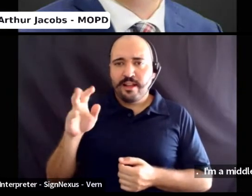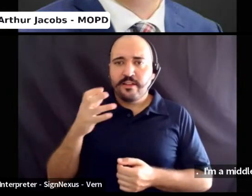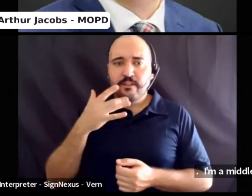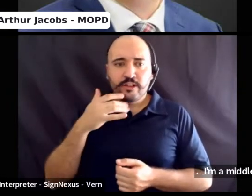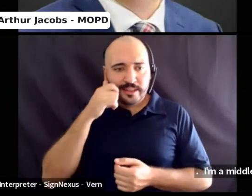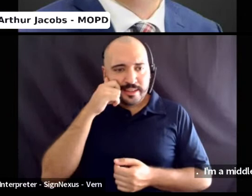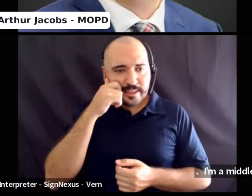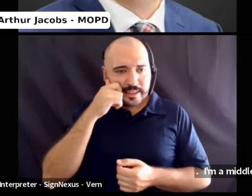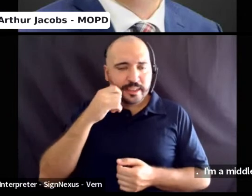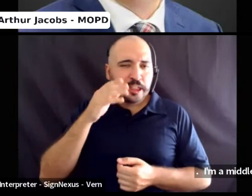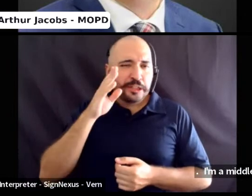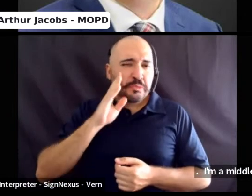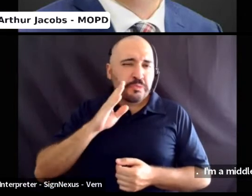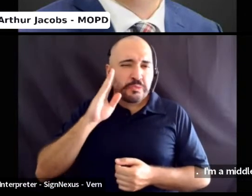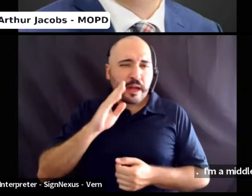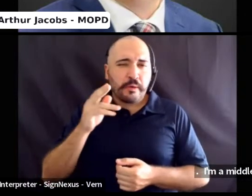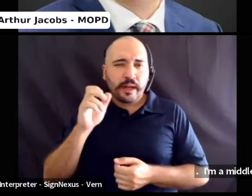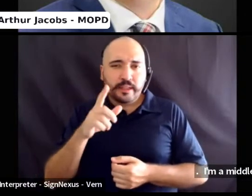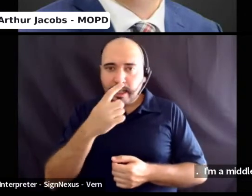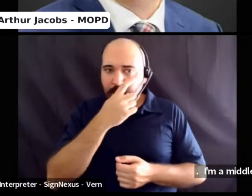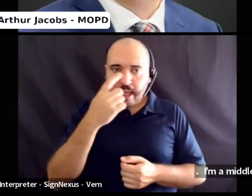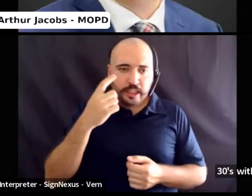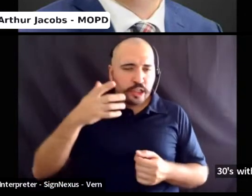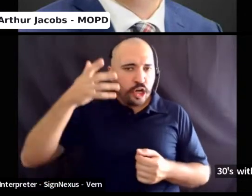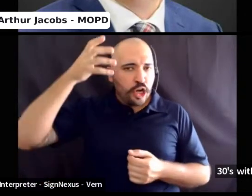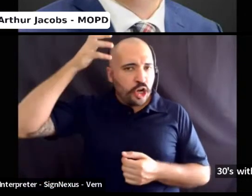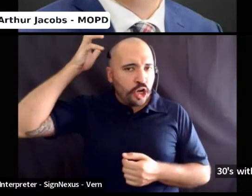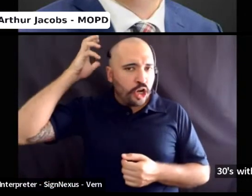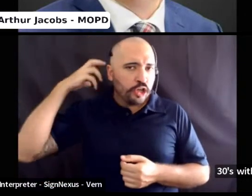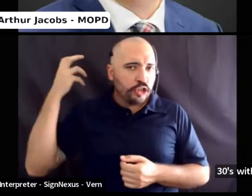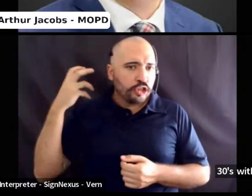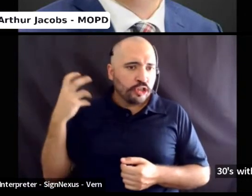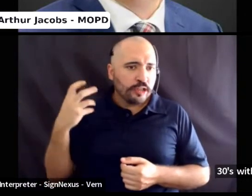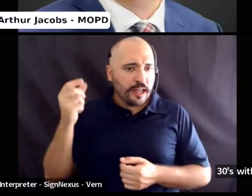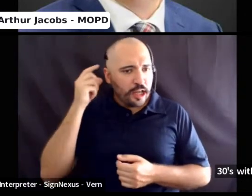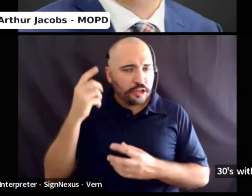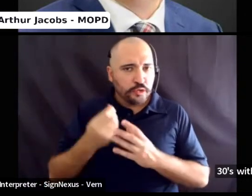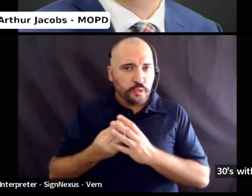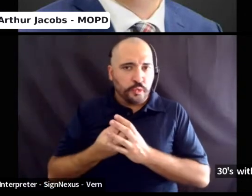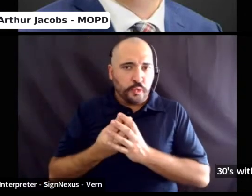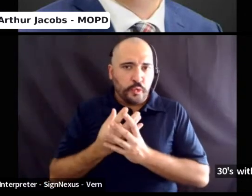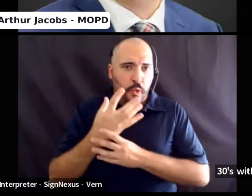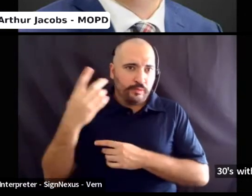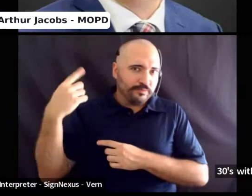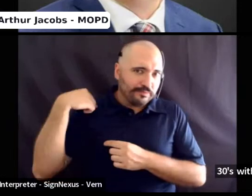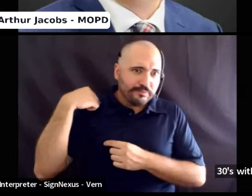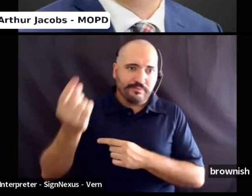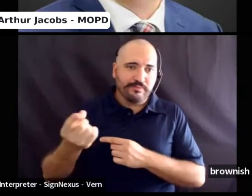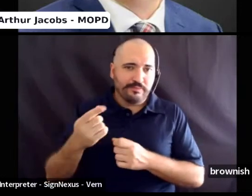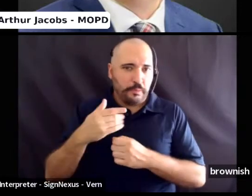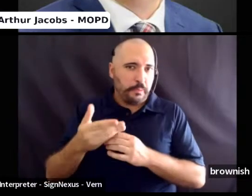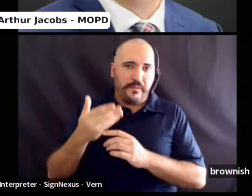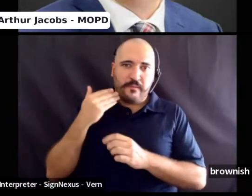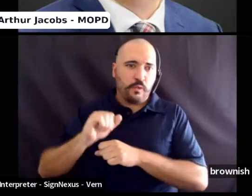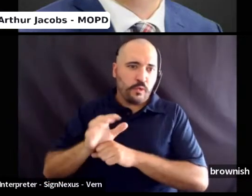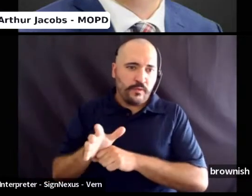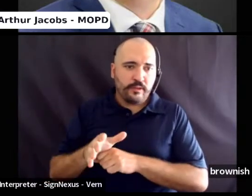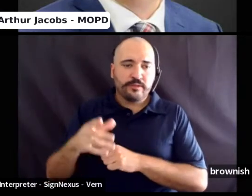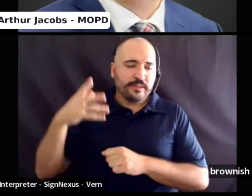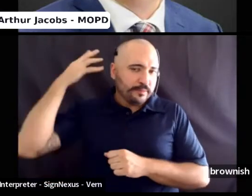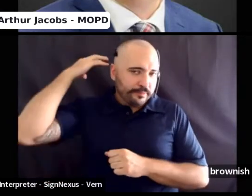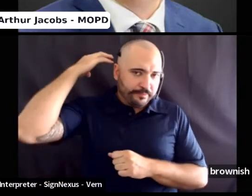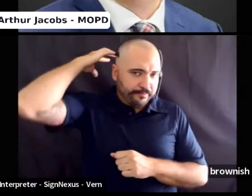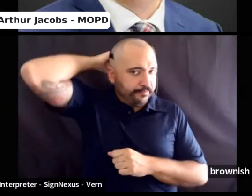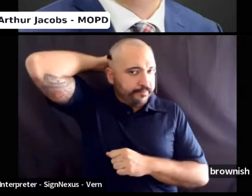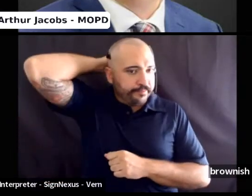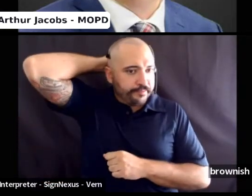hazelish eyes. I have long, dark, curly hair that I've been growing since before the pandemic. And I have it tied up in a